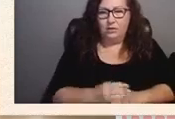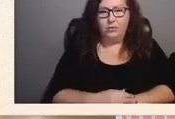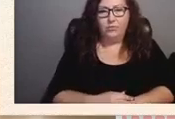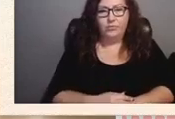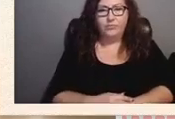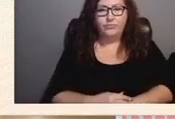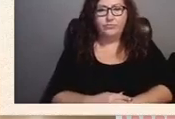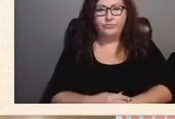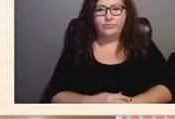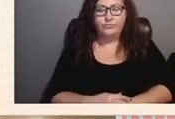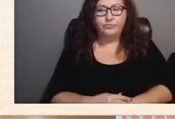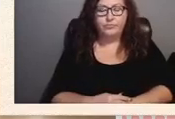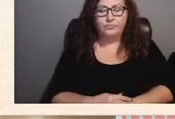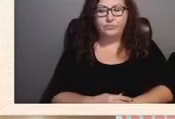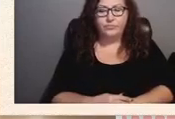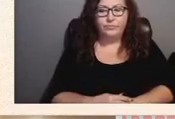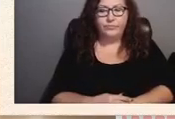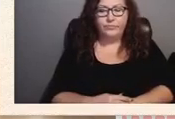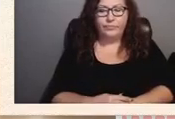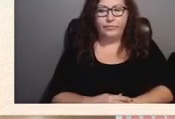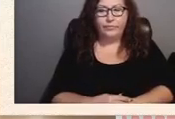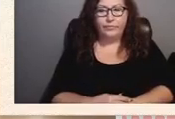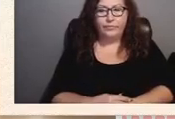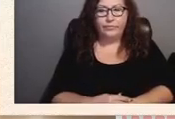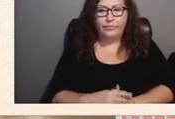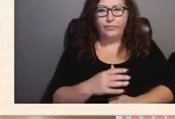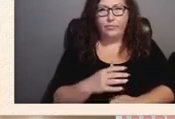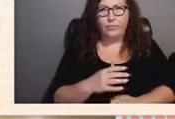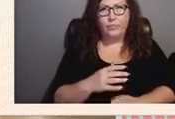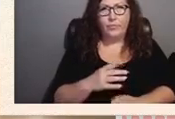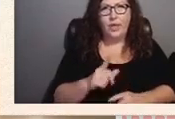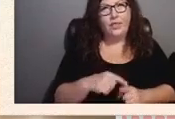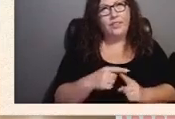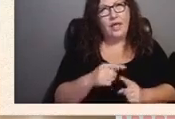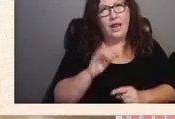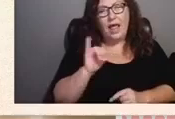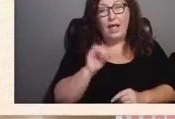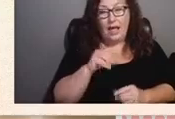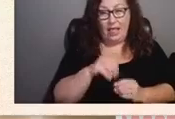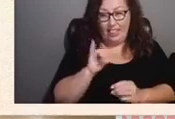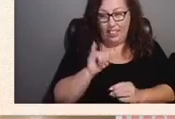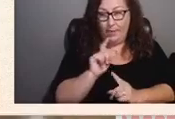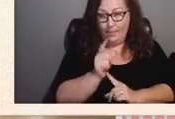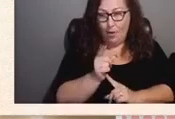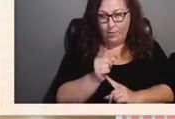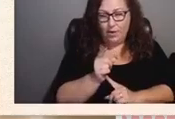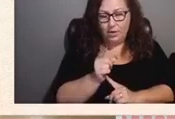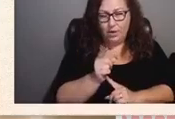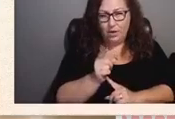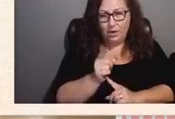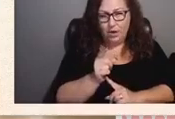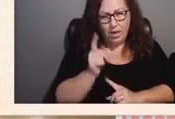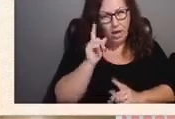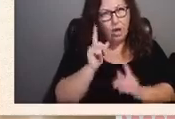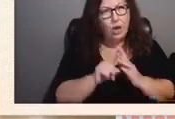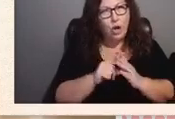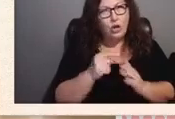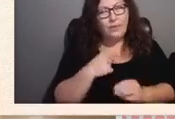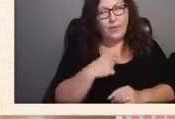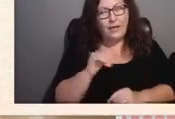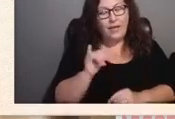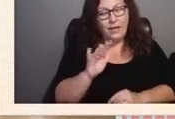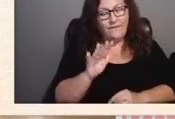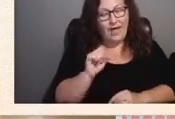And it occurred, but in that moment, it occurred to me, I had to, in those 5 seconds before the